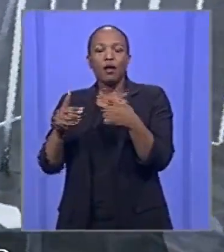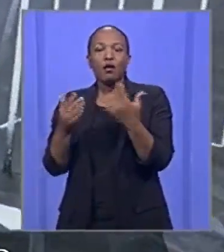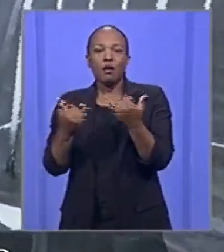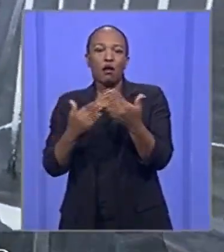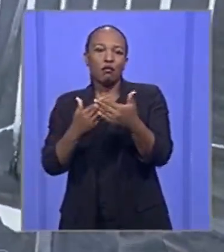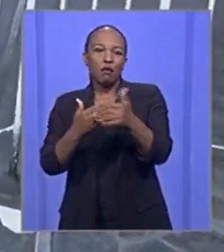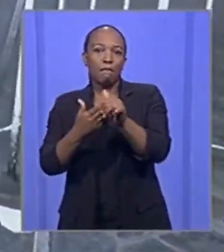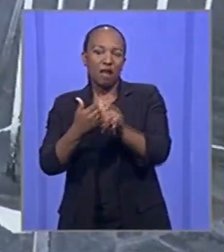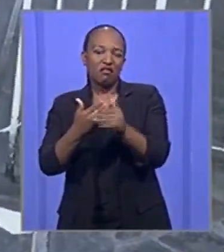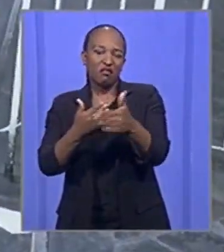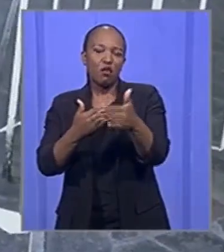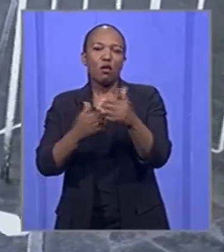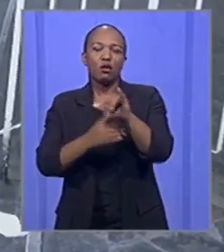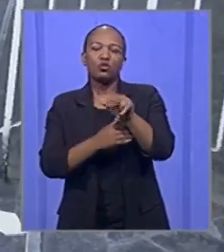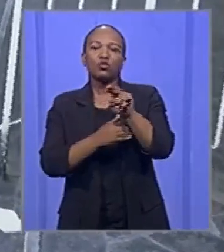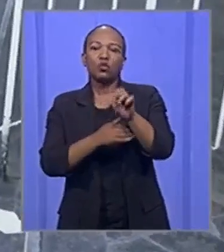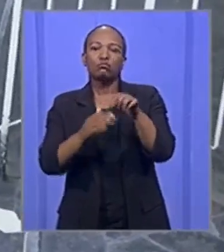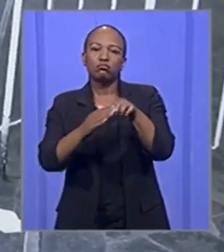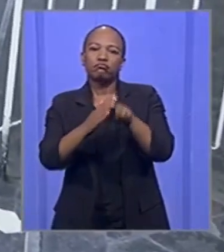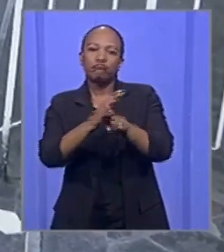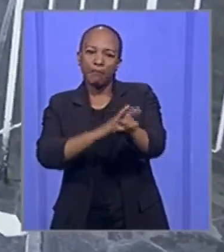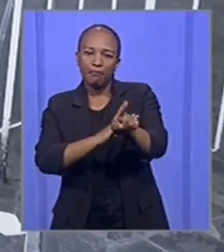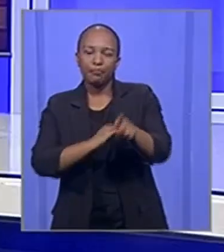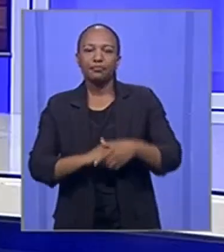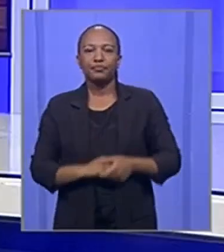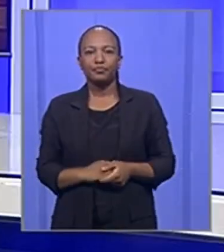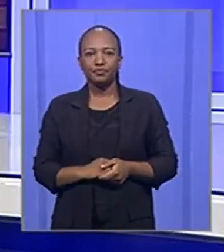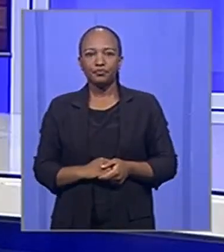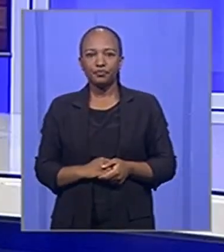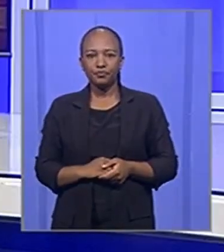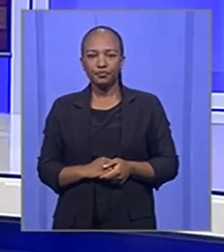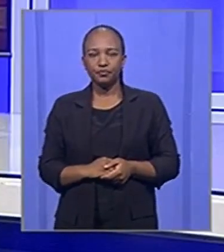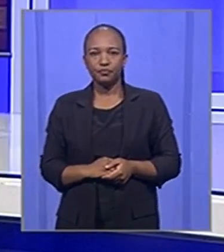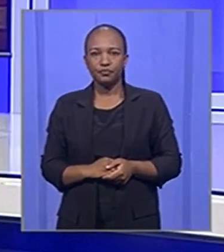Khadebe, ditaba tsa SABC Kimberley.